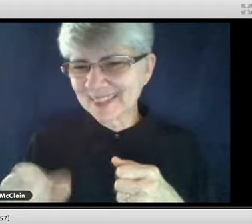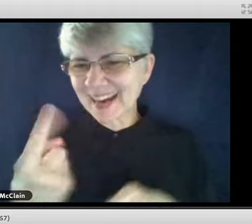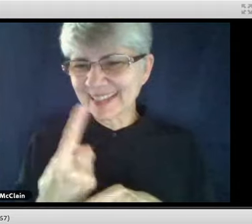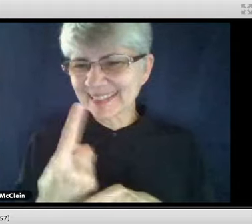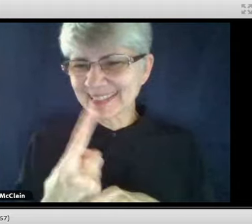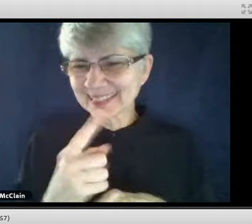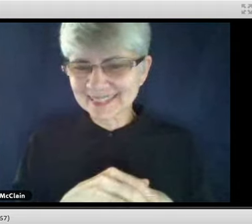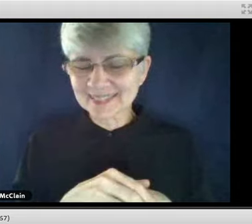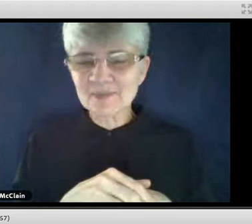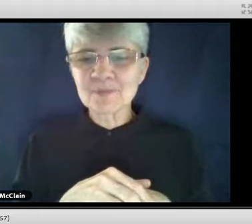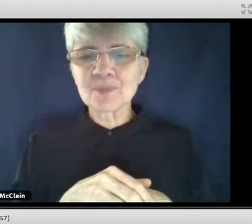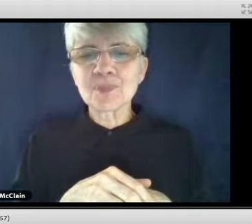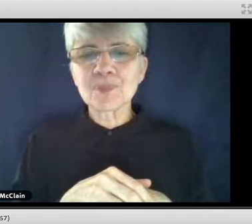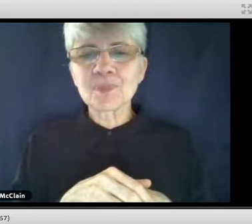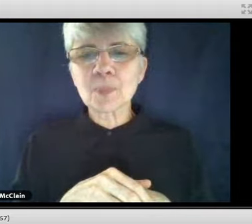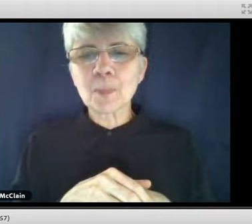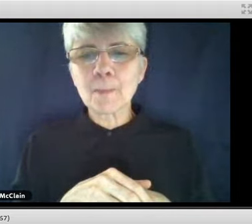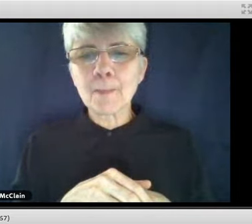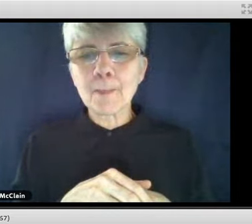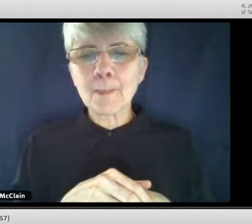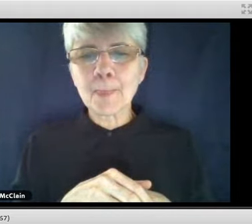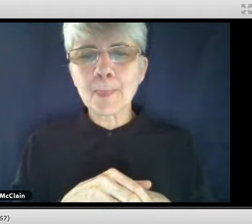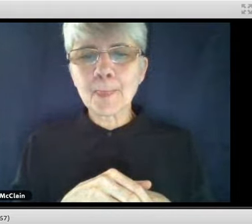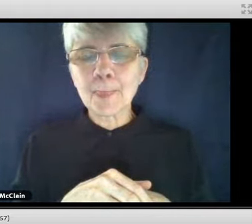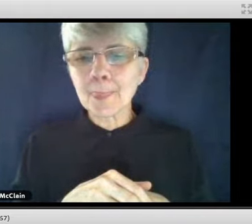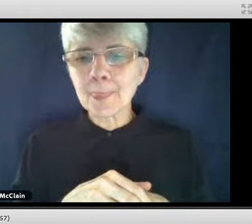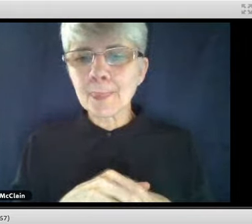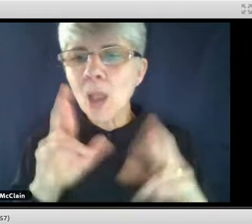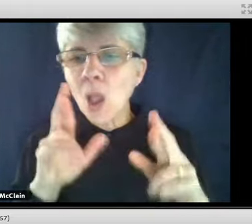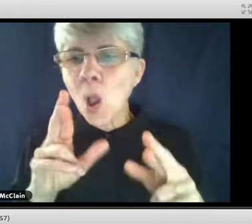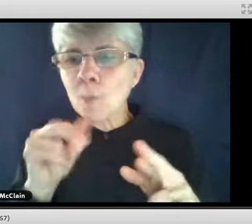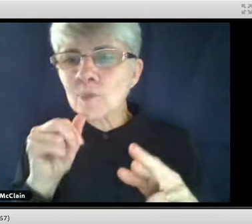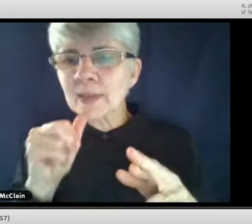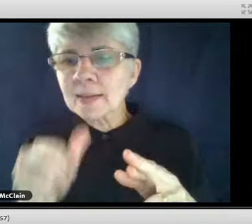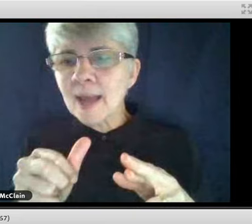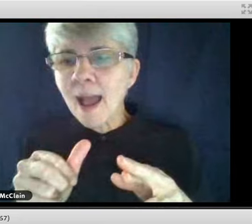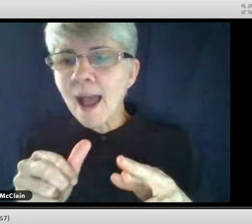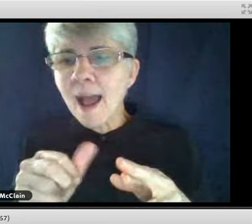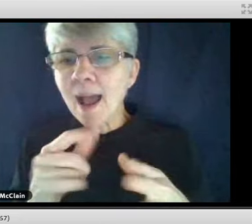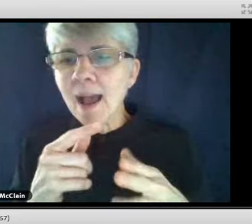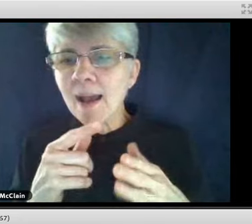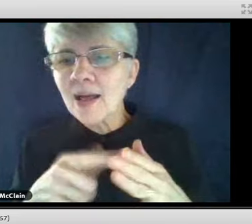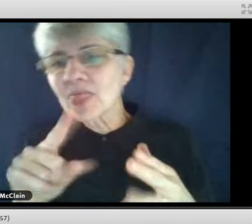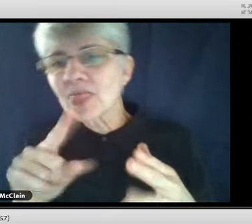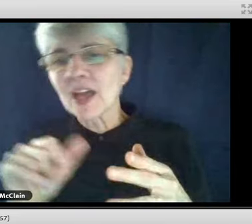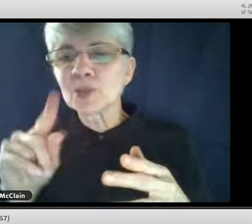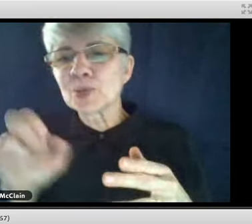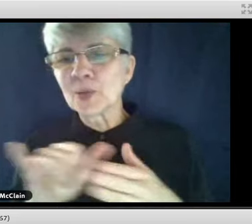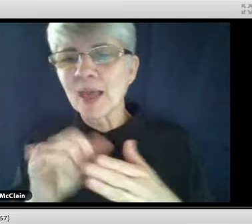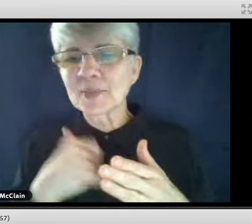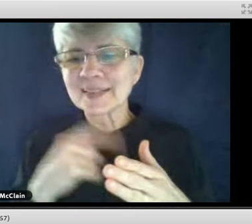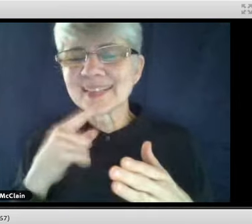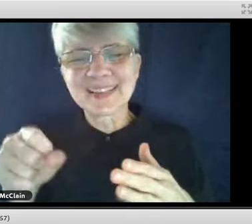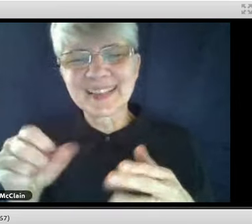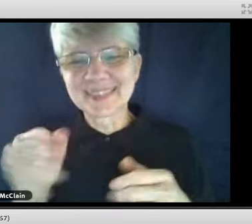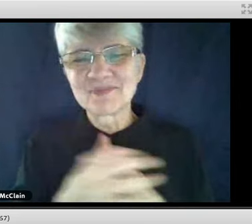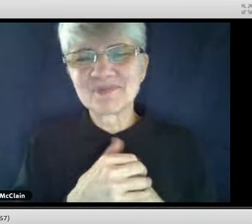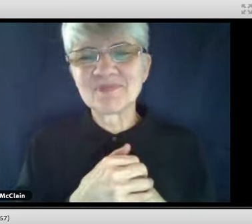It's by dude. I love that. Hopefully not the dude from like what was it? Sorry, I'm